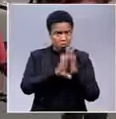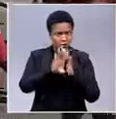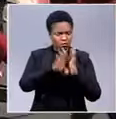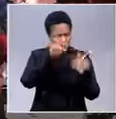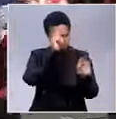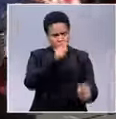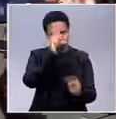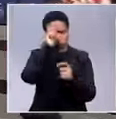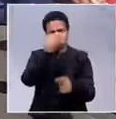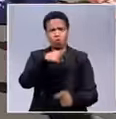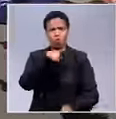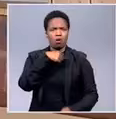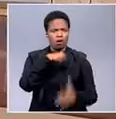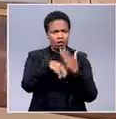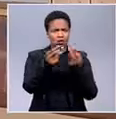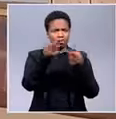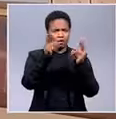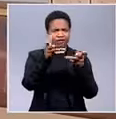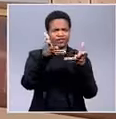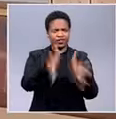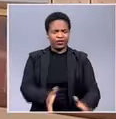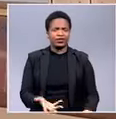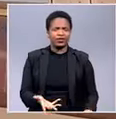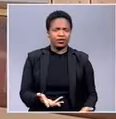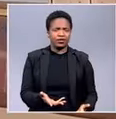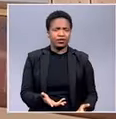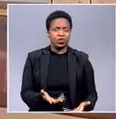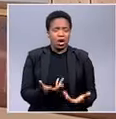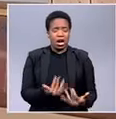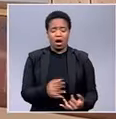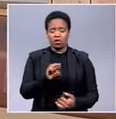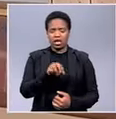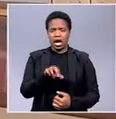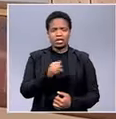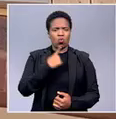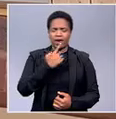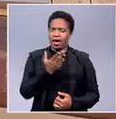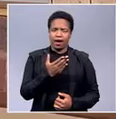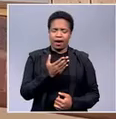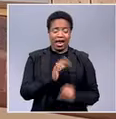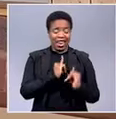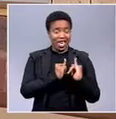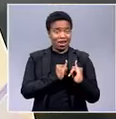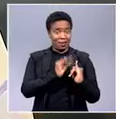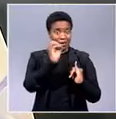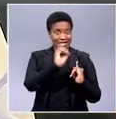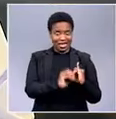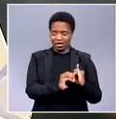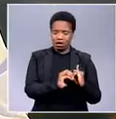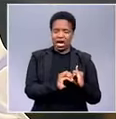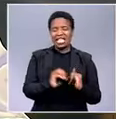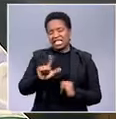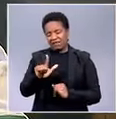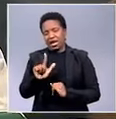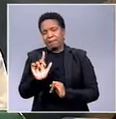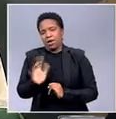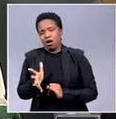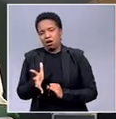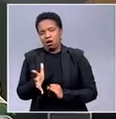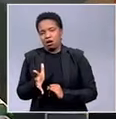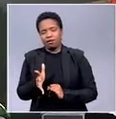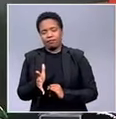and a 10% bonus. SARS is pleading poverty, offering a 7% increase. Nehawu may settle